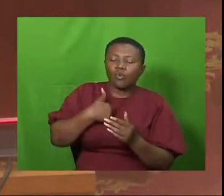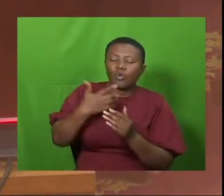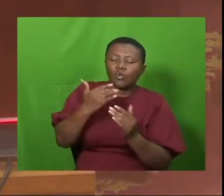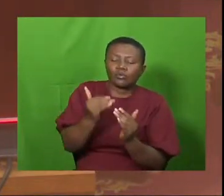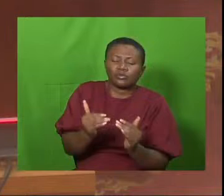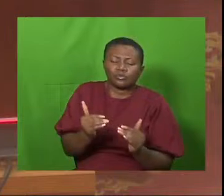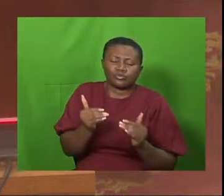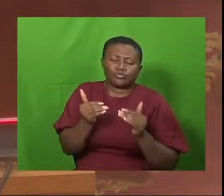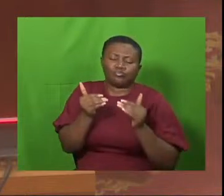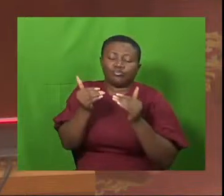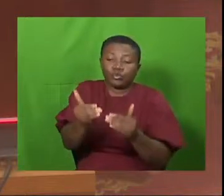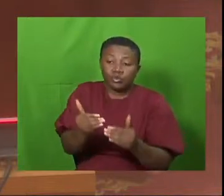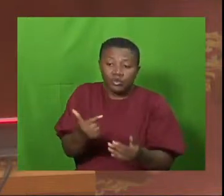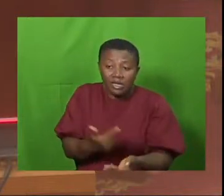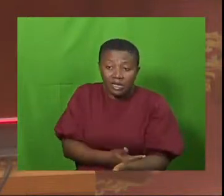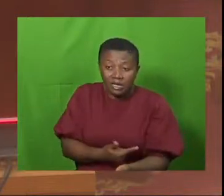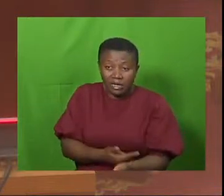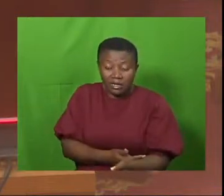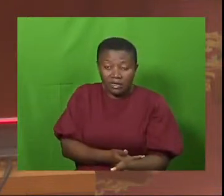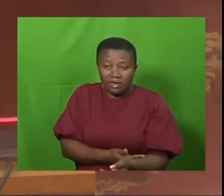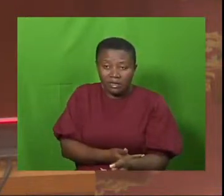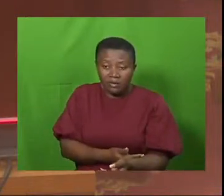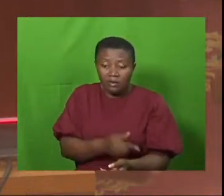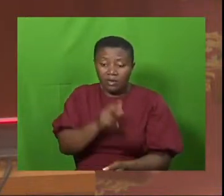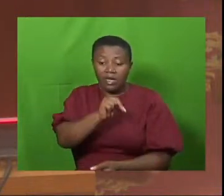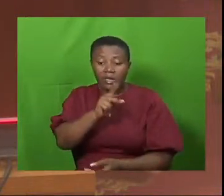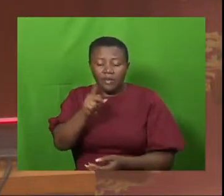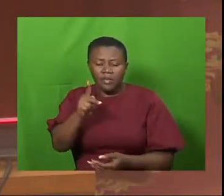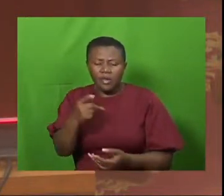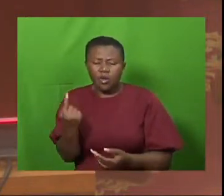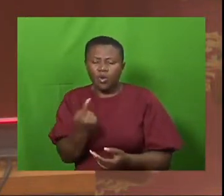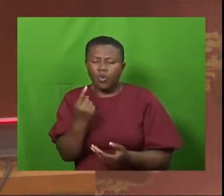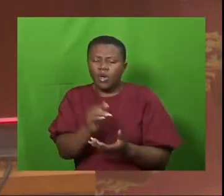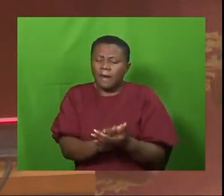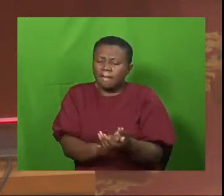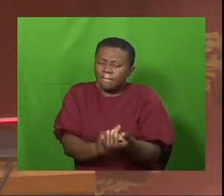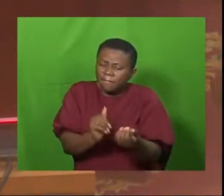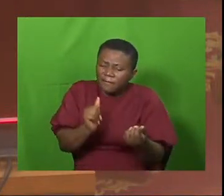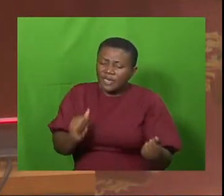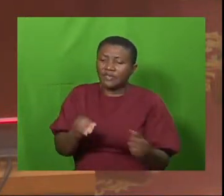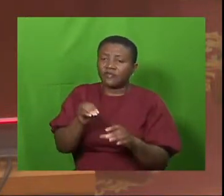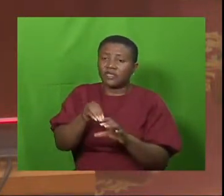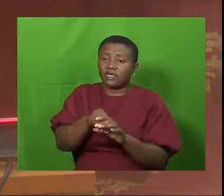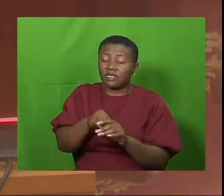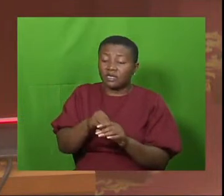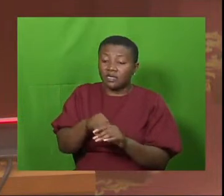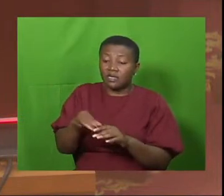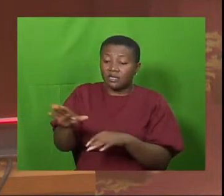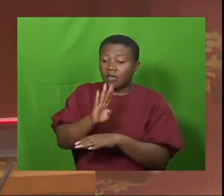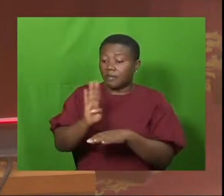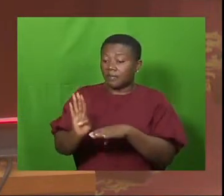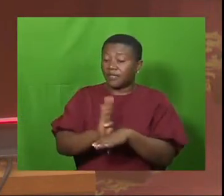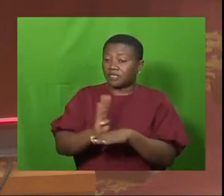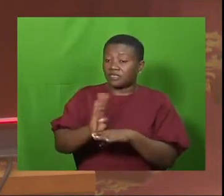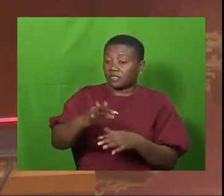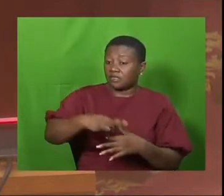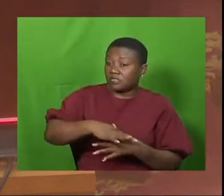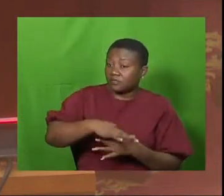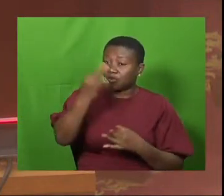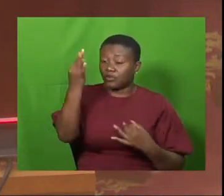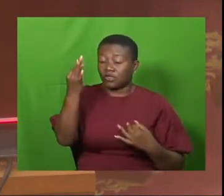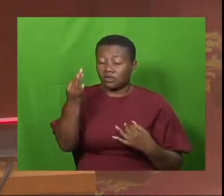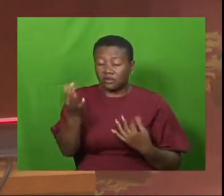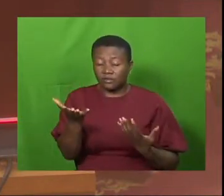its beliefs that it believes in the entrepreneurial spirit of the Ghanaian, and that is why, Mr. Speaker, in spite of all